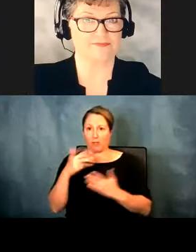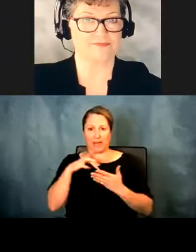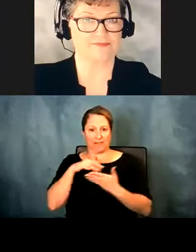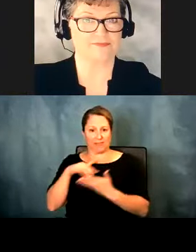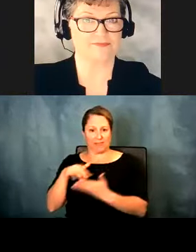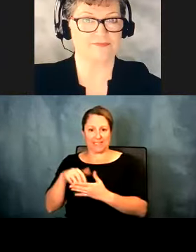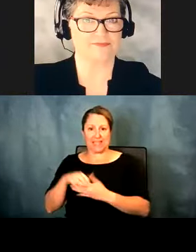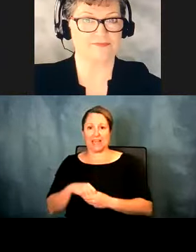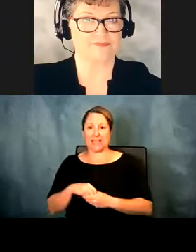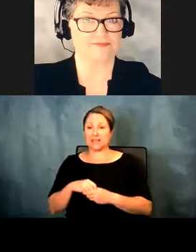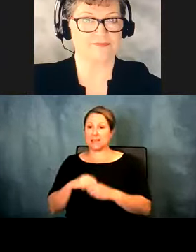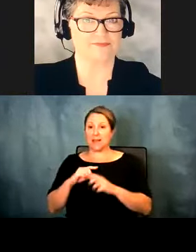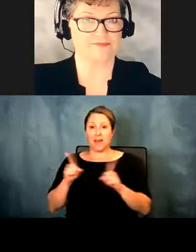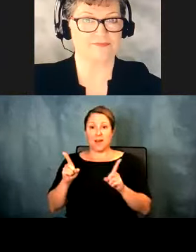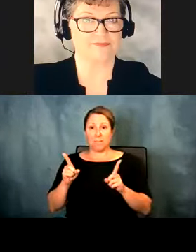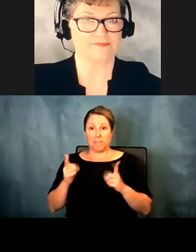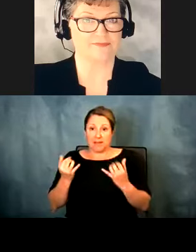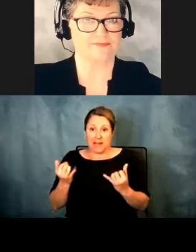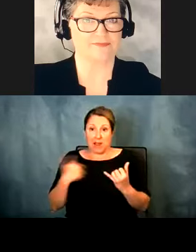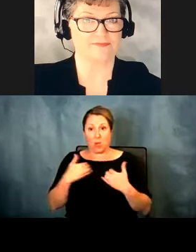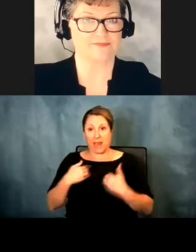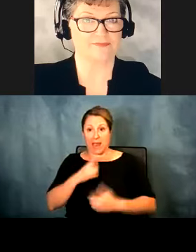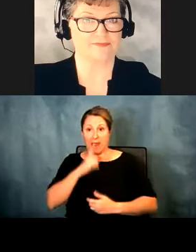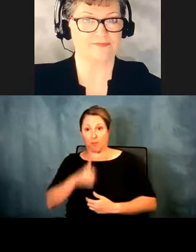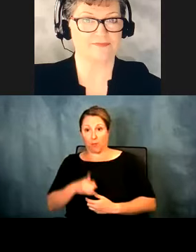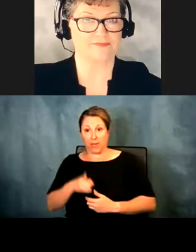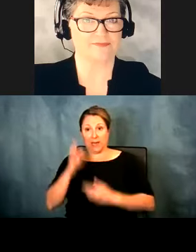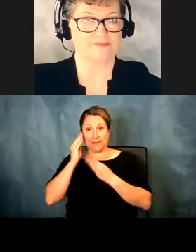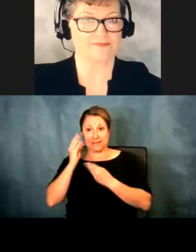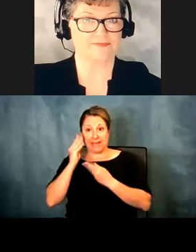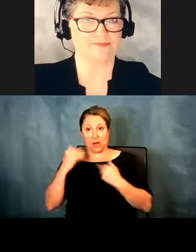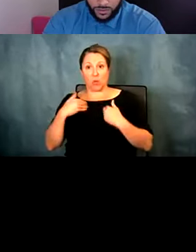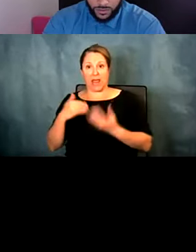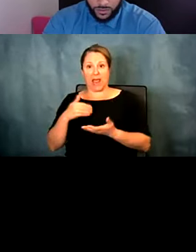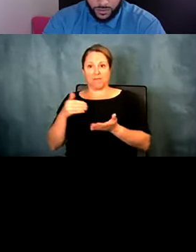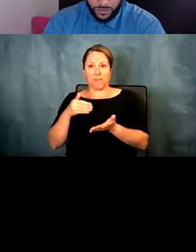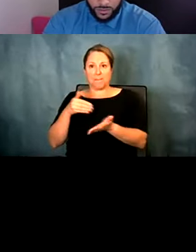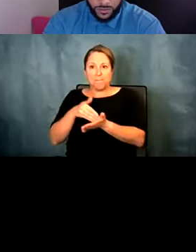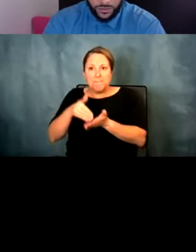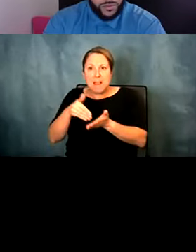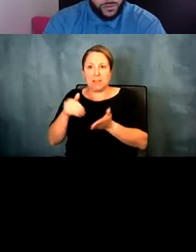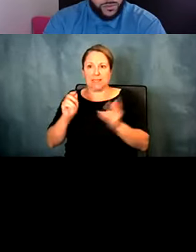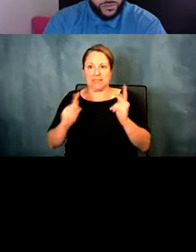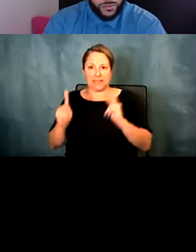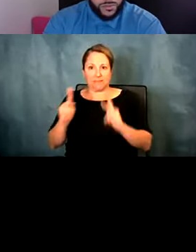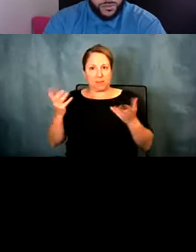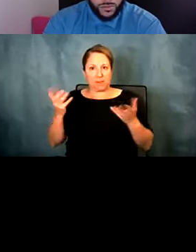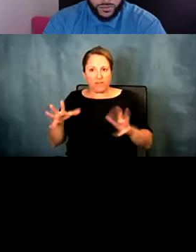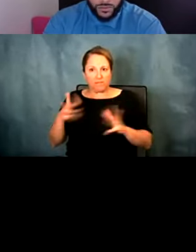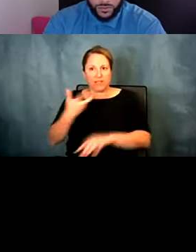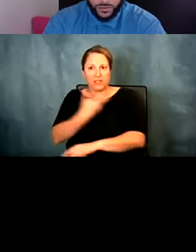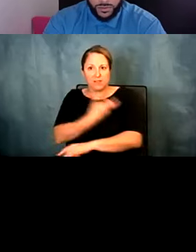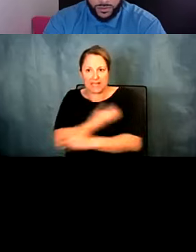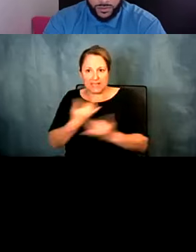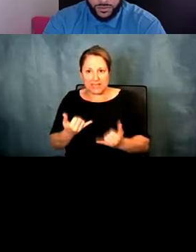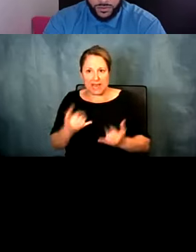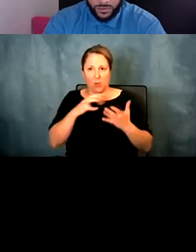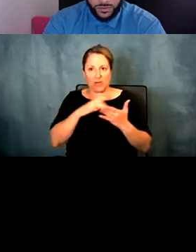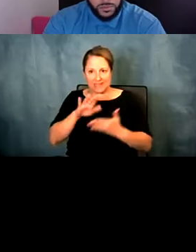to be truthful, at this point, we have real life data. Like, we have millions of people who have gotten the vaccine, millions of people who we've studied what their side effects